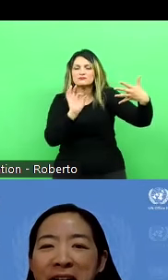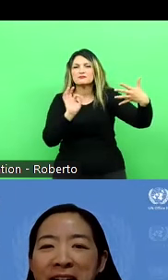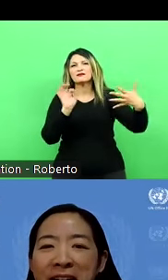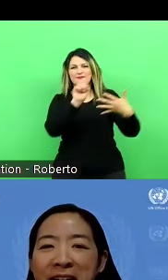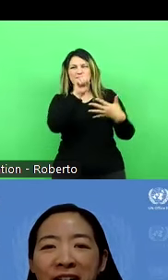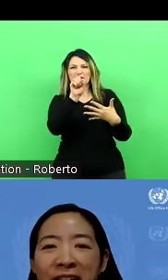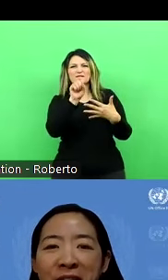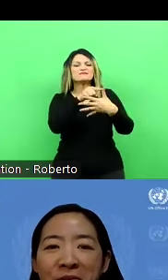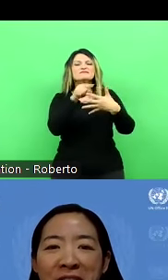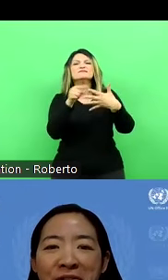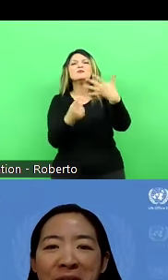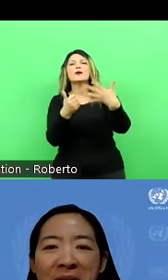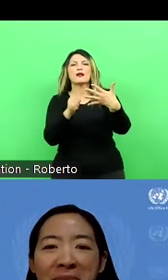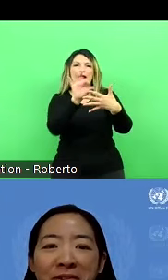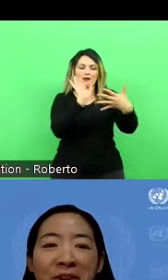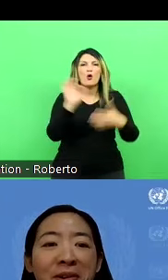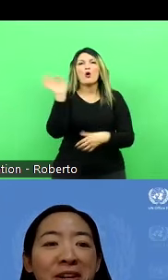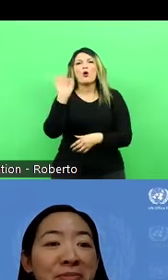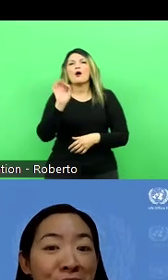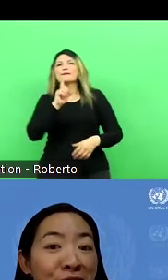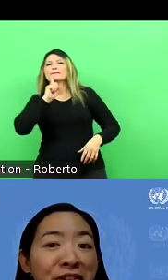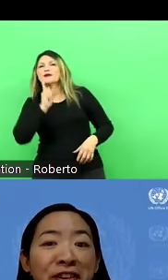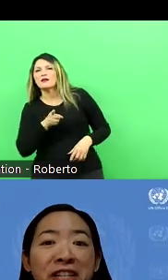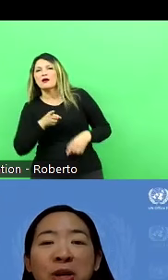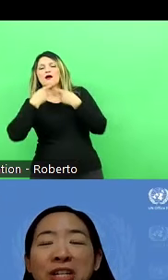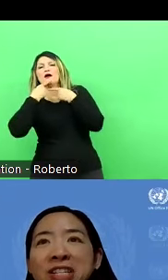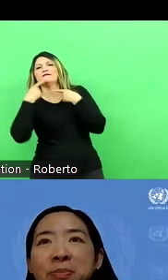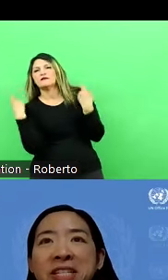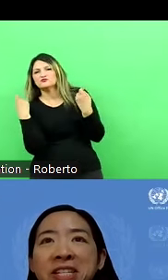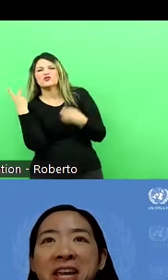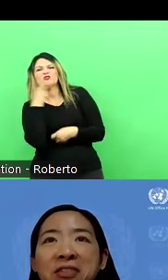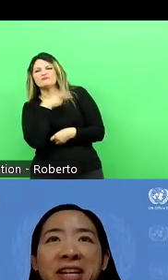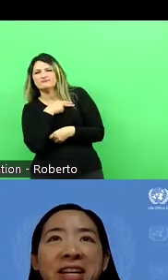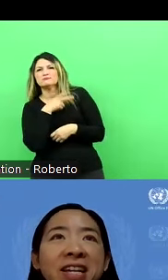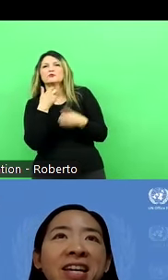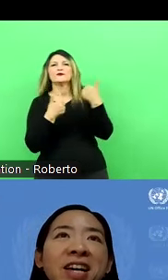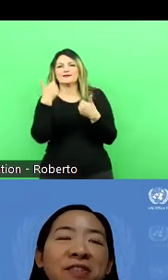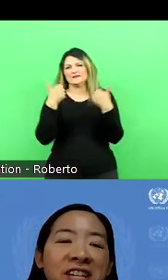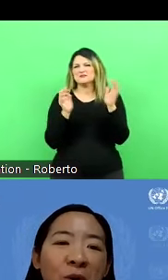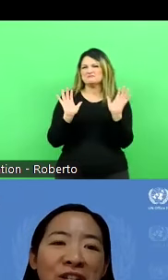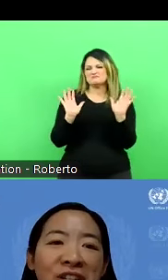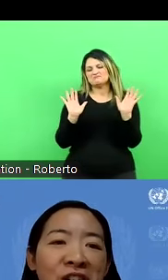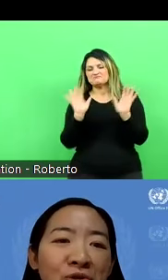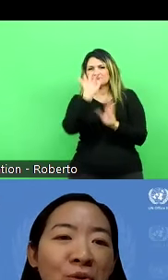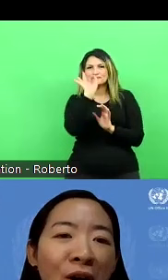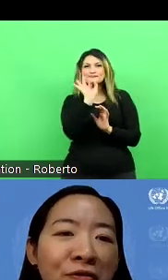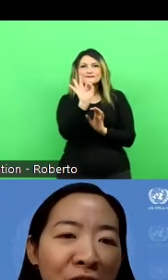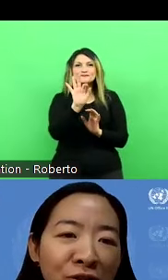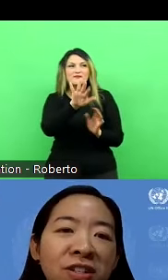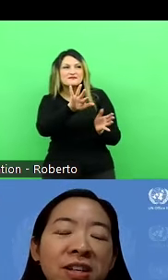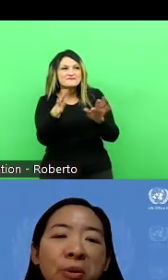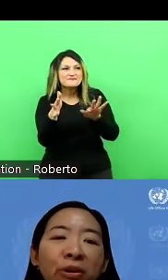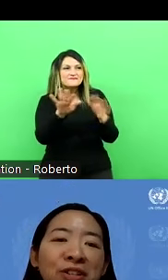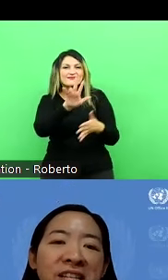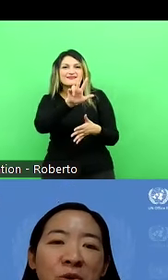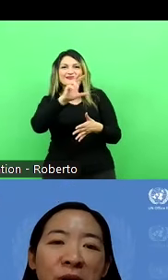Okay, we have fairly 300 people. So I'm going to move to the first questions. Please get ready. First question is true or